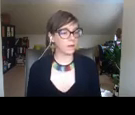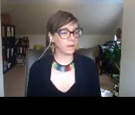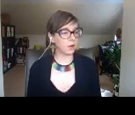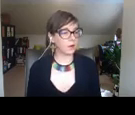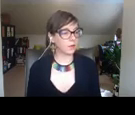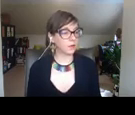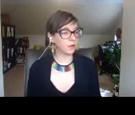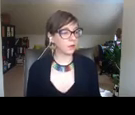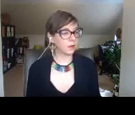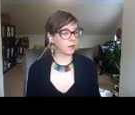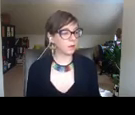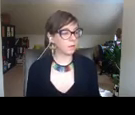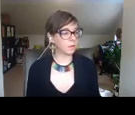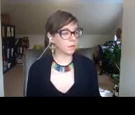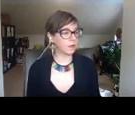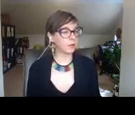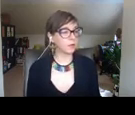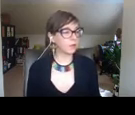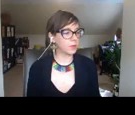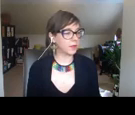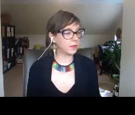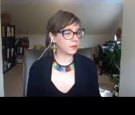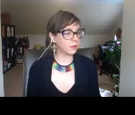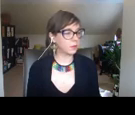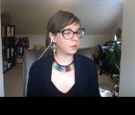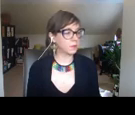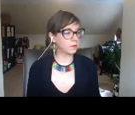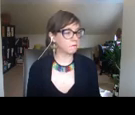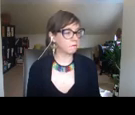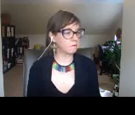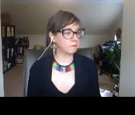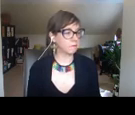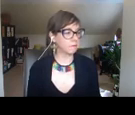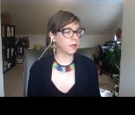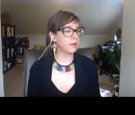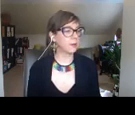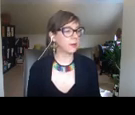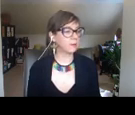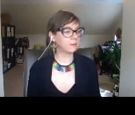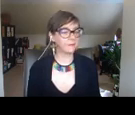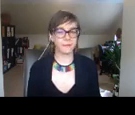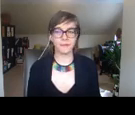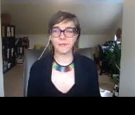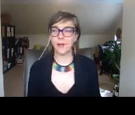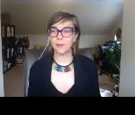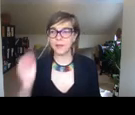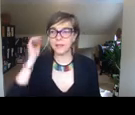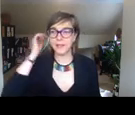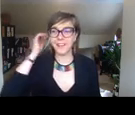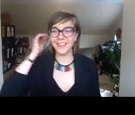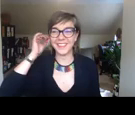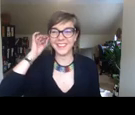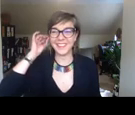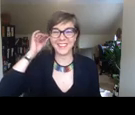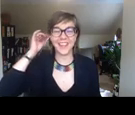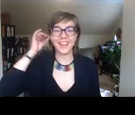Okay, and the audio is not loading now. It loaded when we tested it, of course, but okay, I'm going to test this to see if I can get this